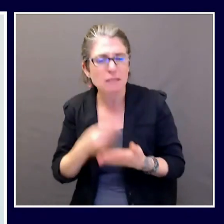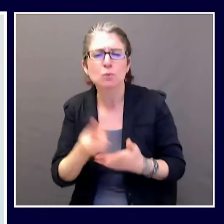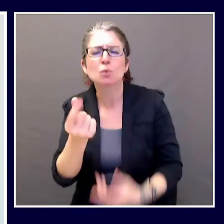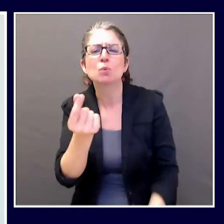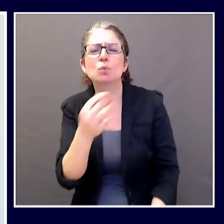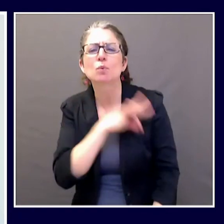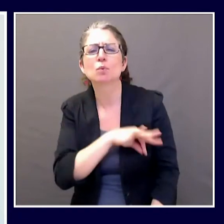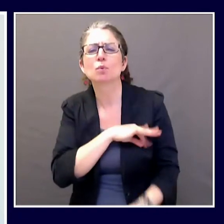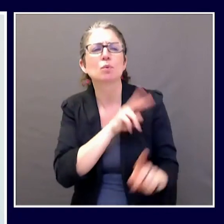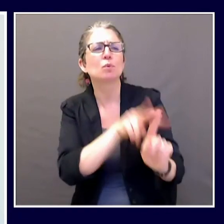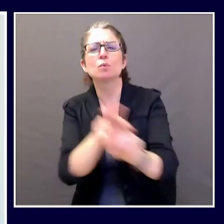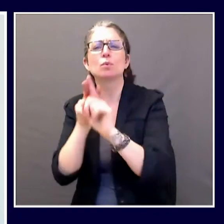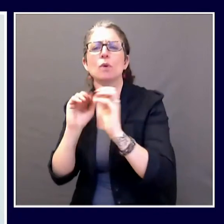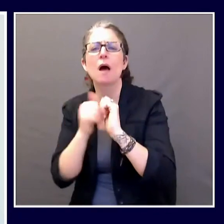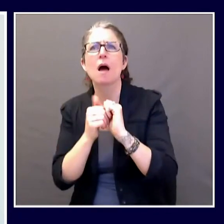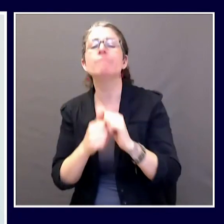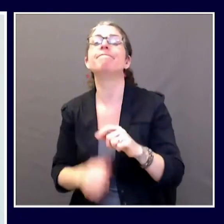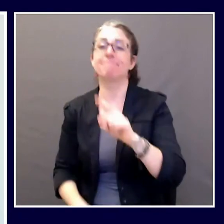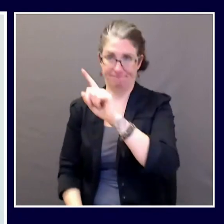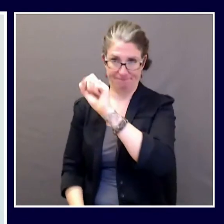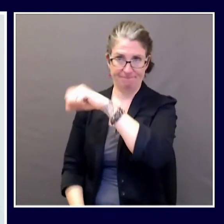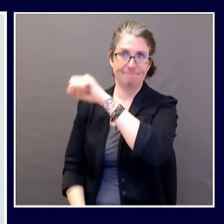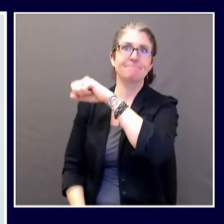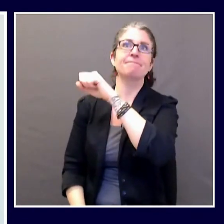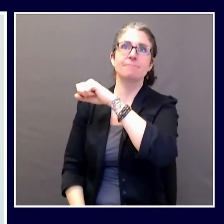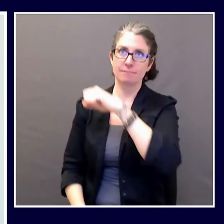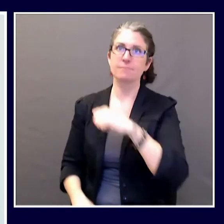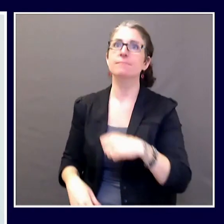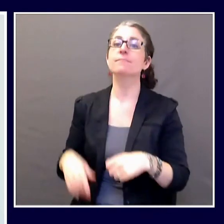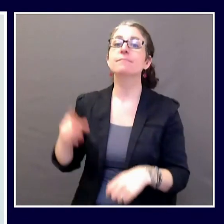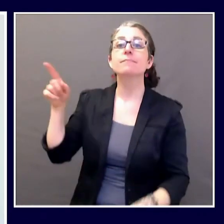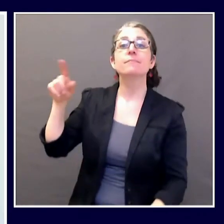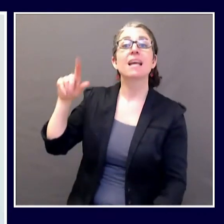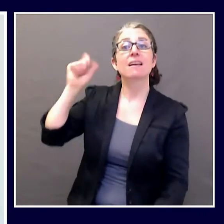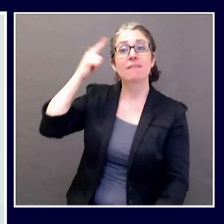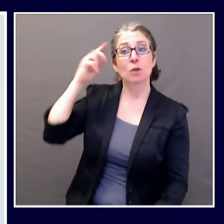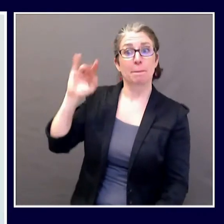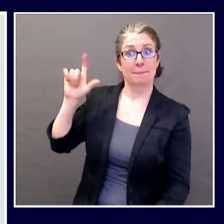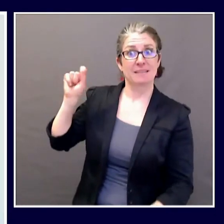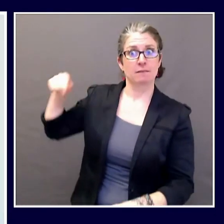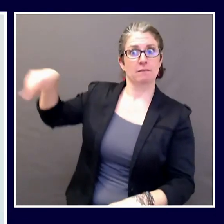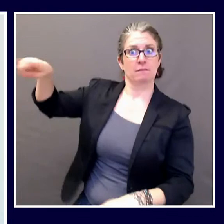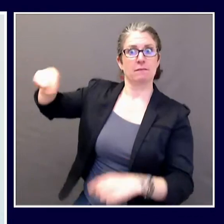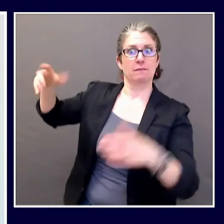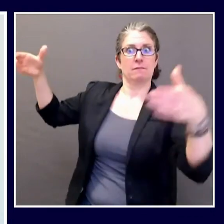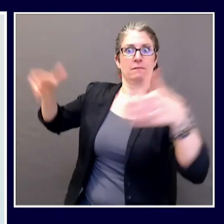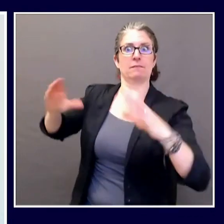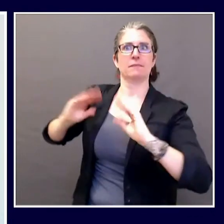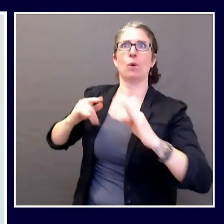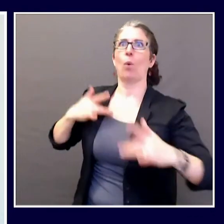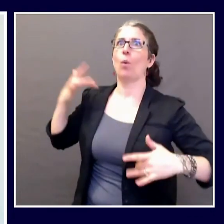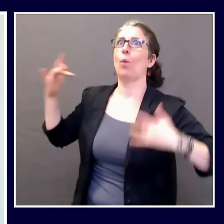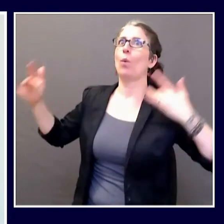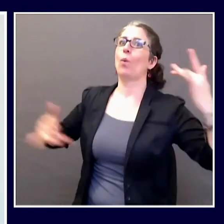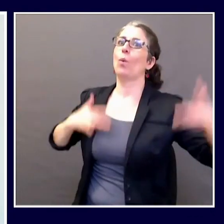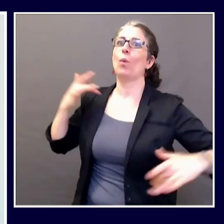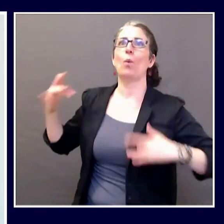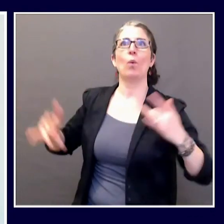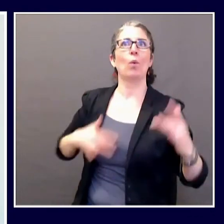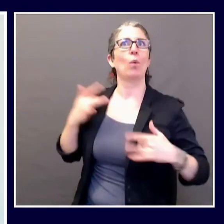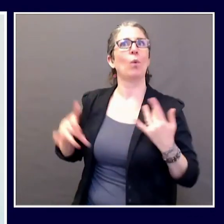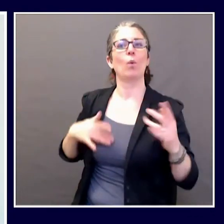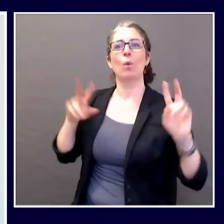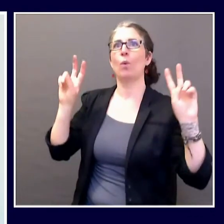about the opportunities offered to Maine with the American Rescue Plan. There is significant funding